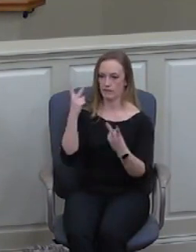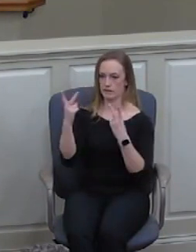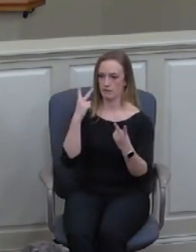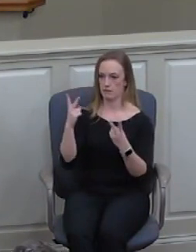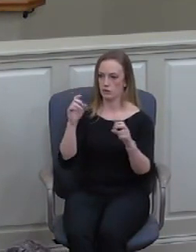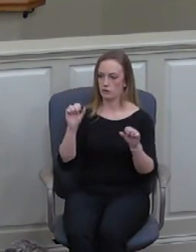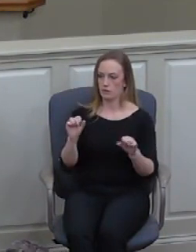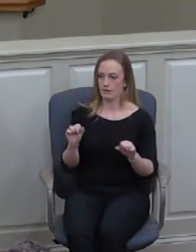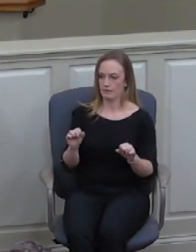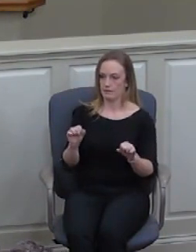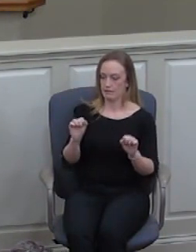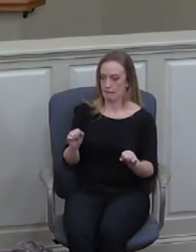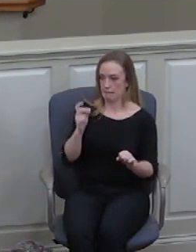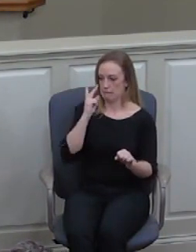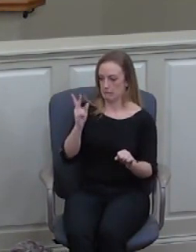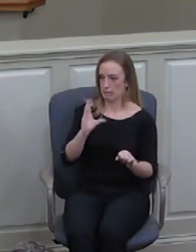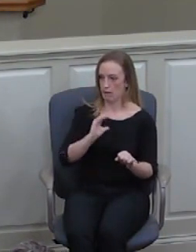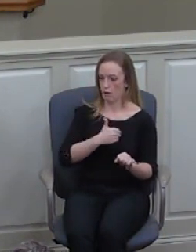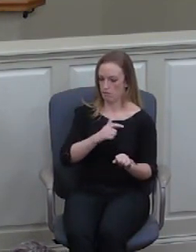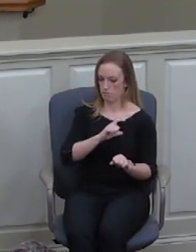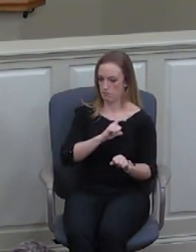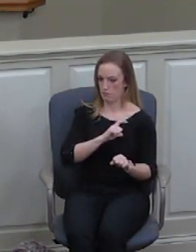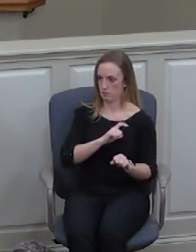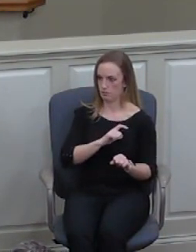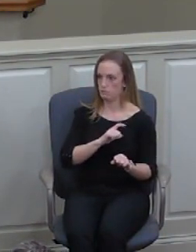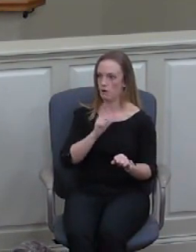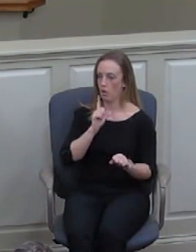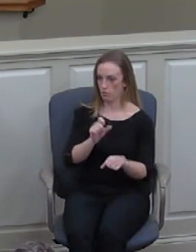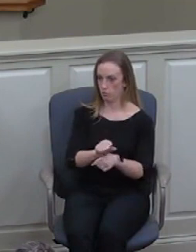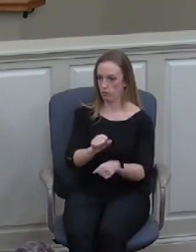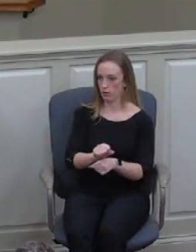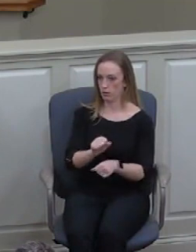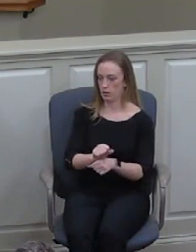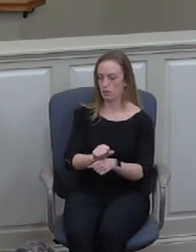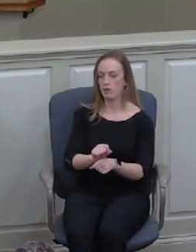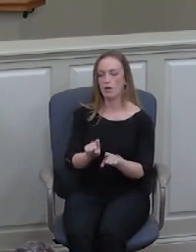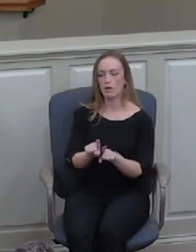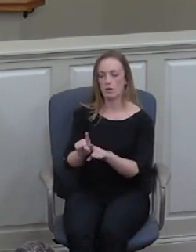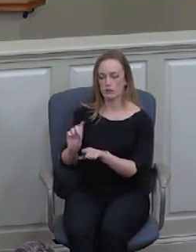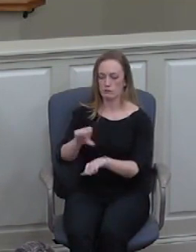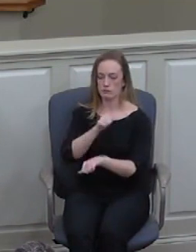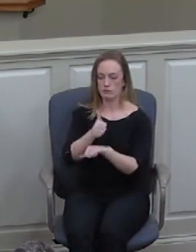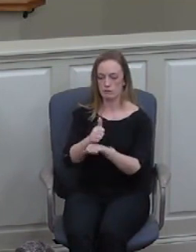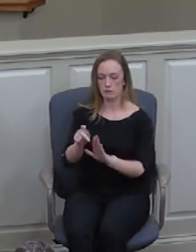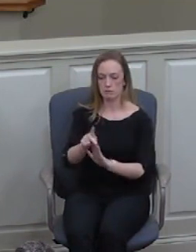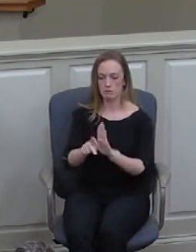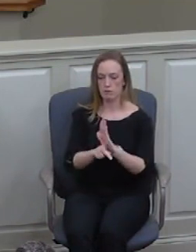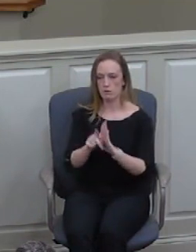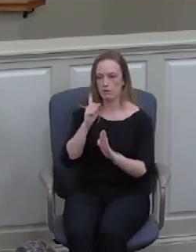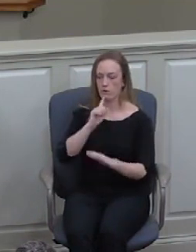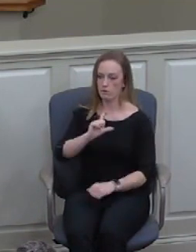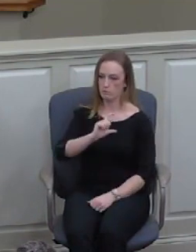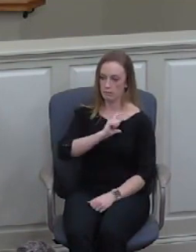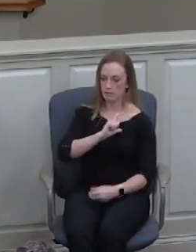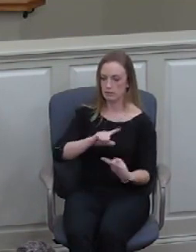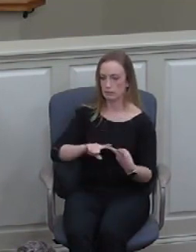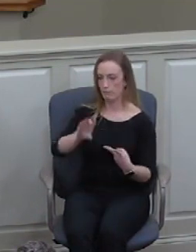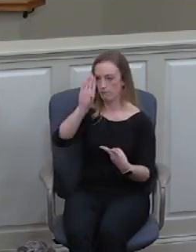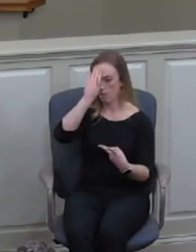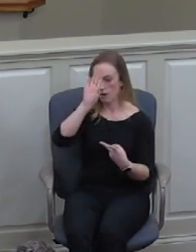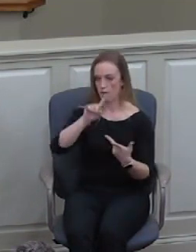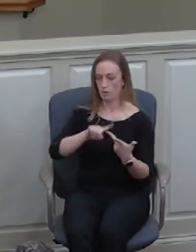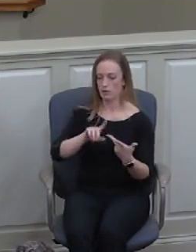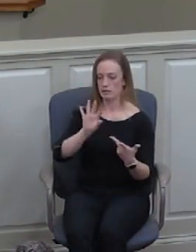presence. However, there is protocols in place currently for police, fire, and